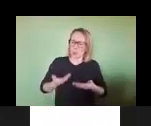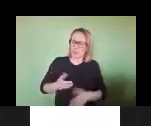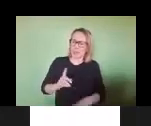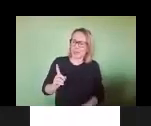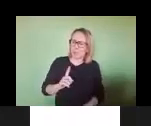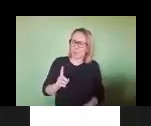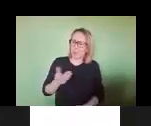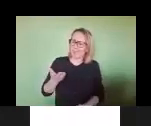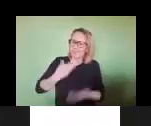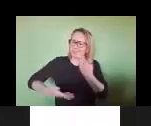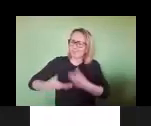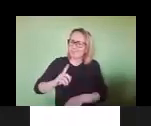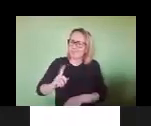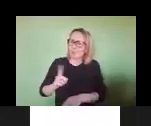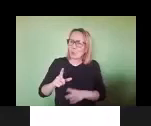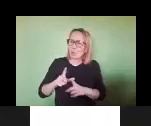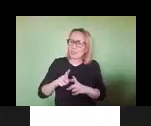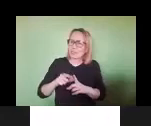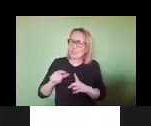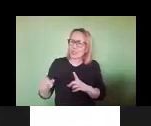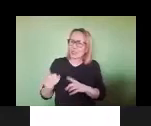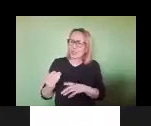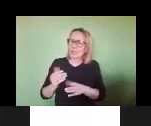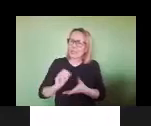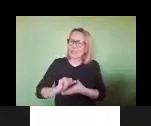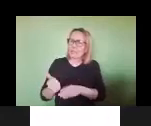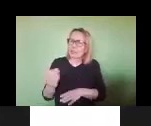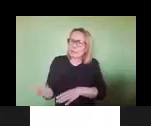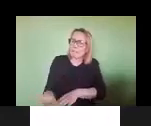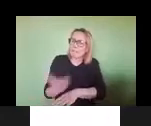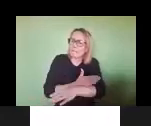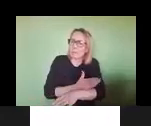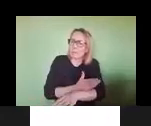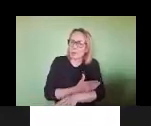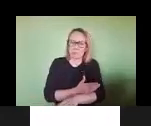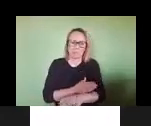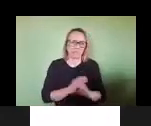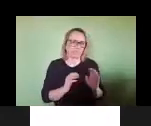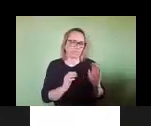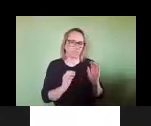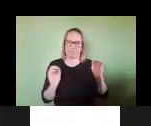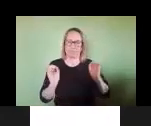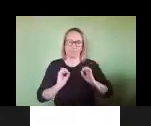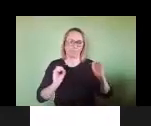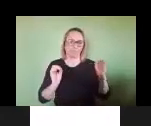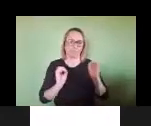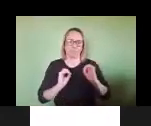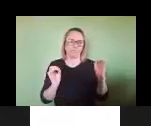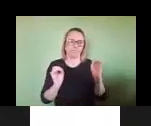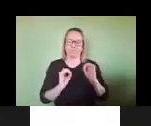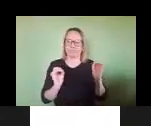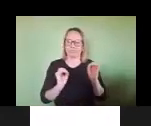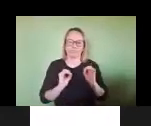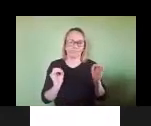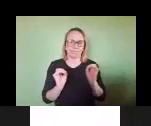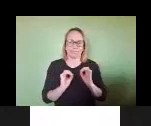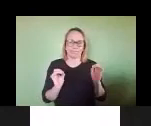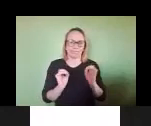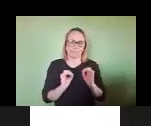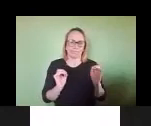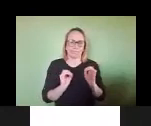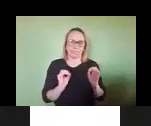me what digital skills you had before you joined the network? No digital skills to